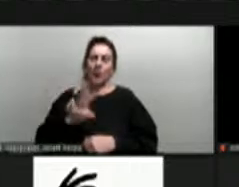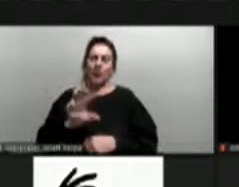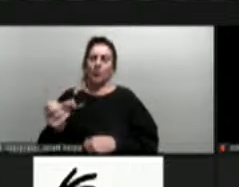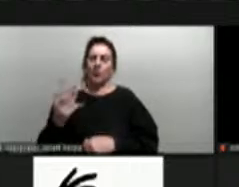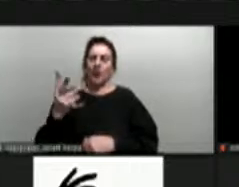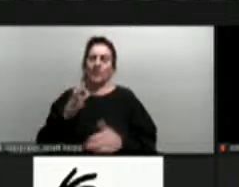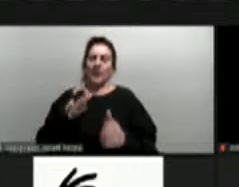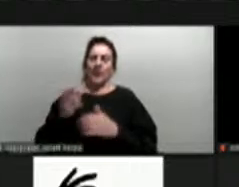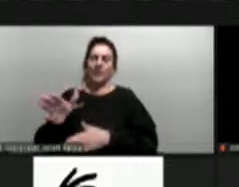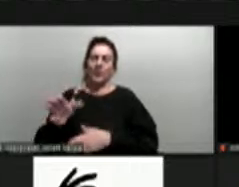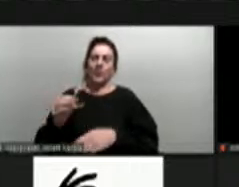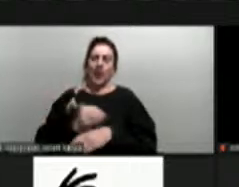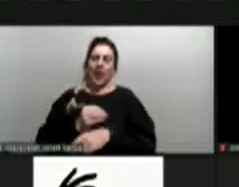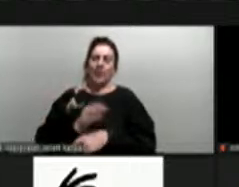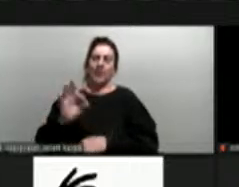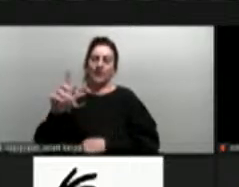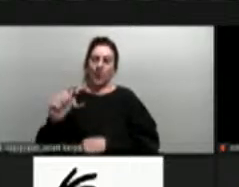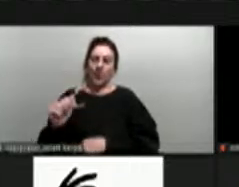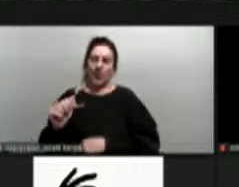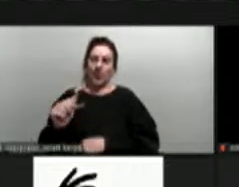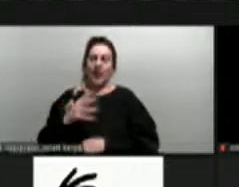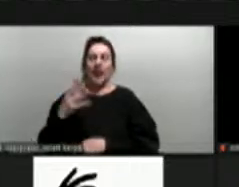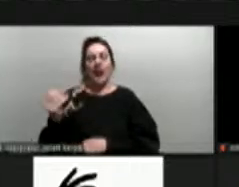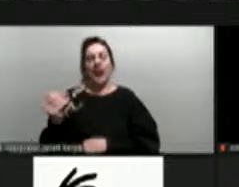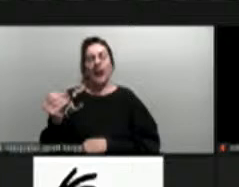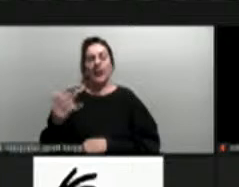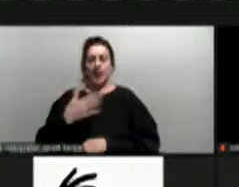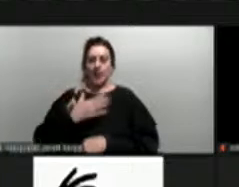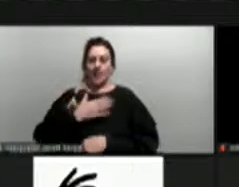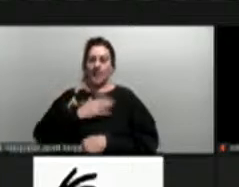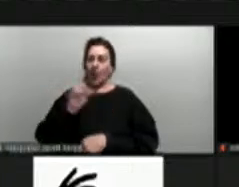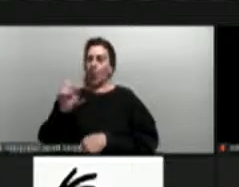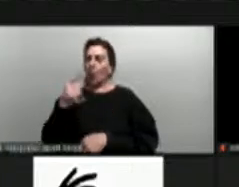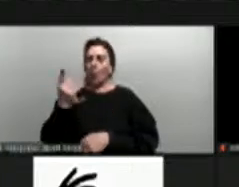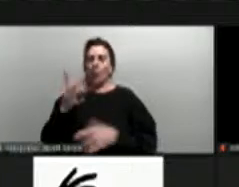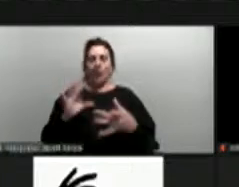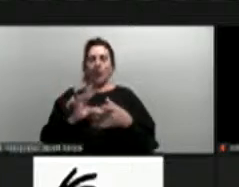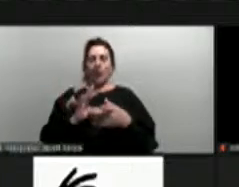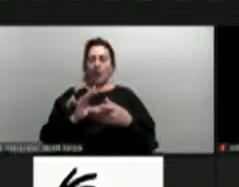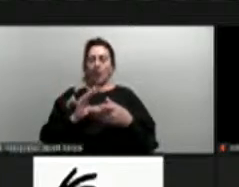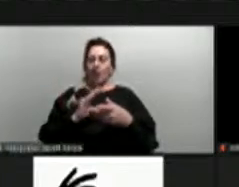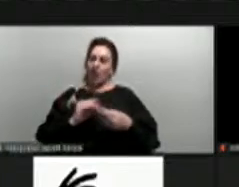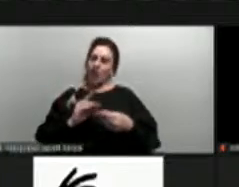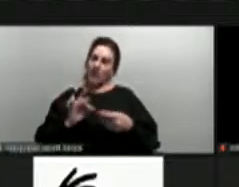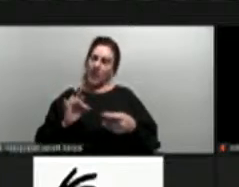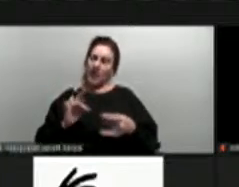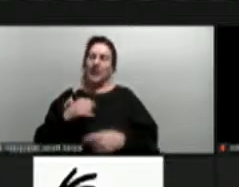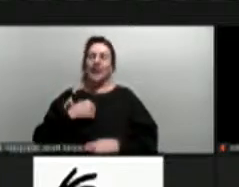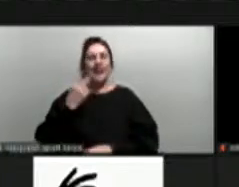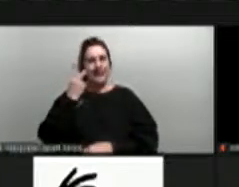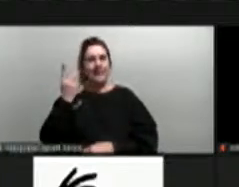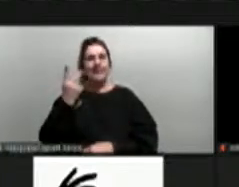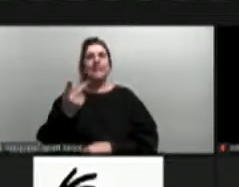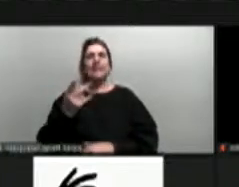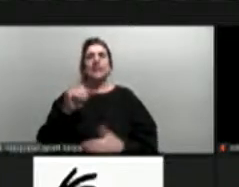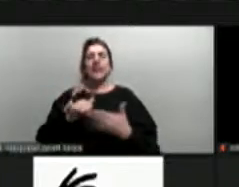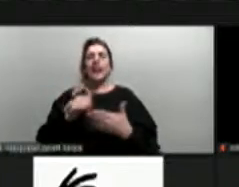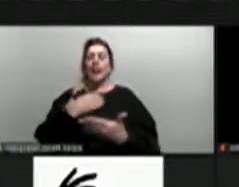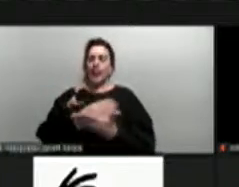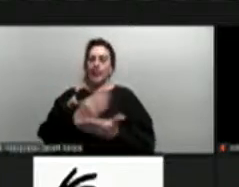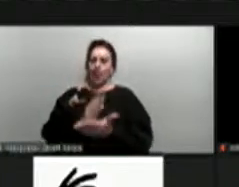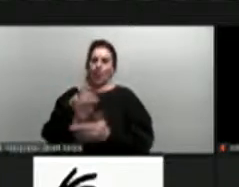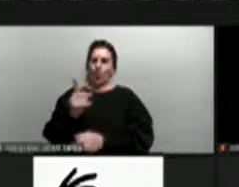Miami, Florida. And my only comment is that I see that the budget only